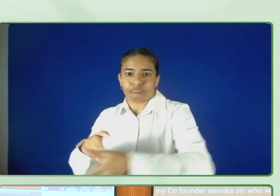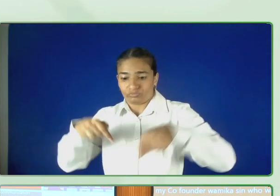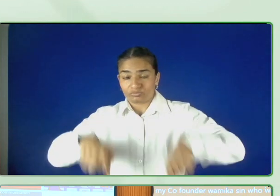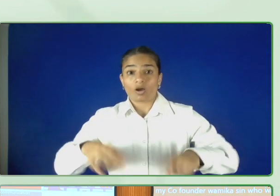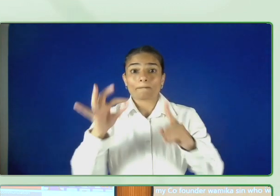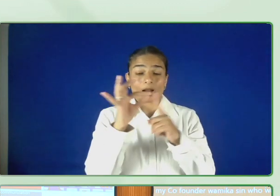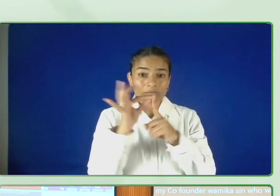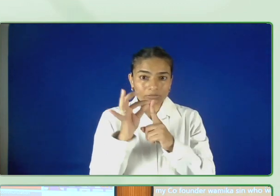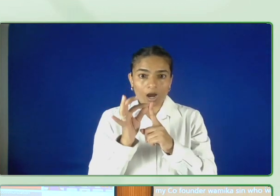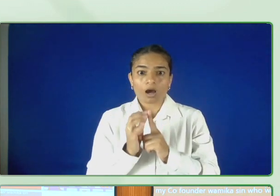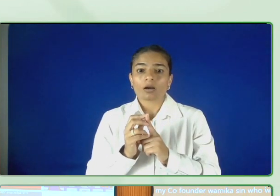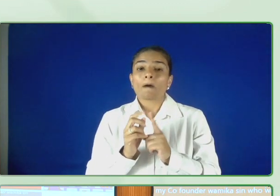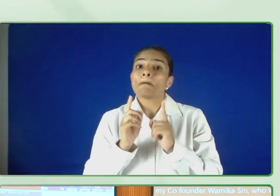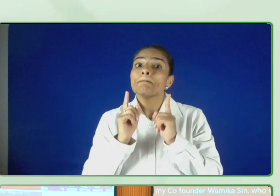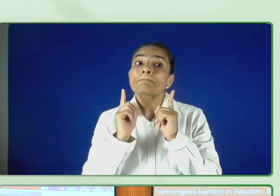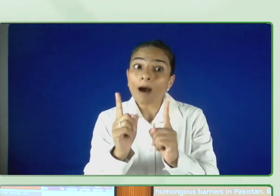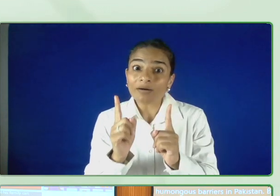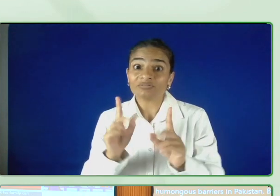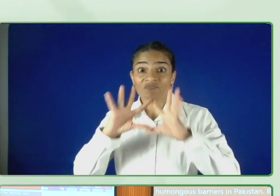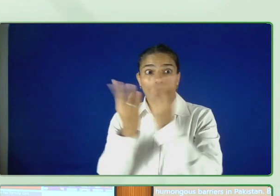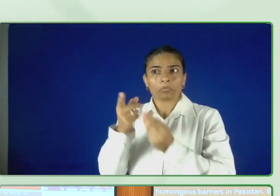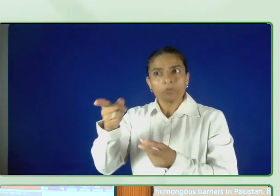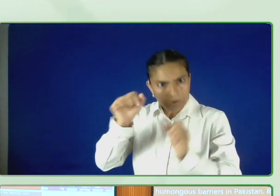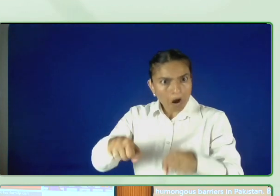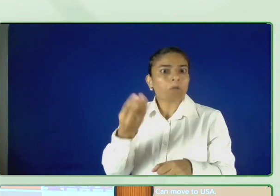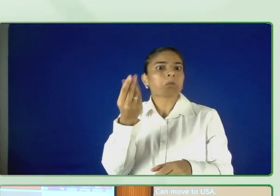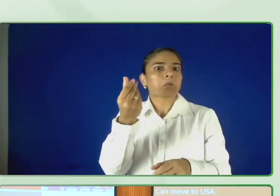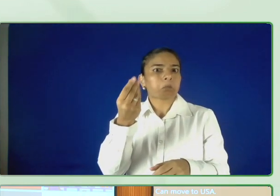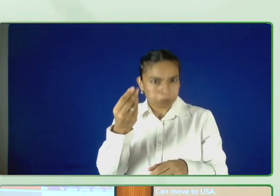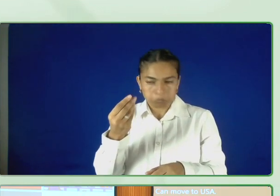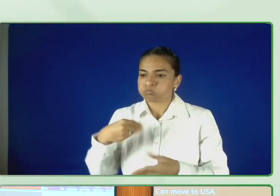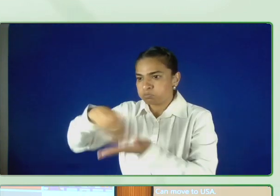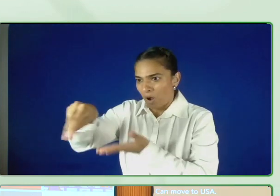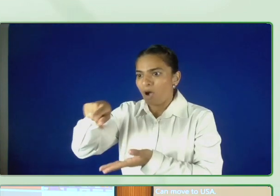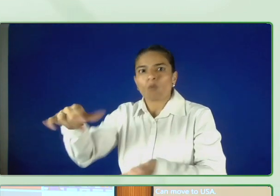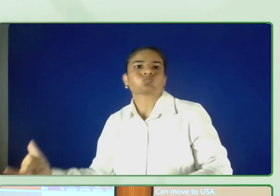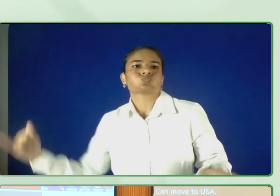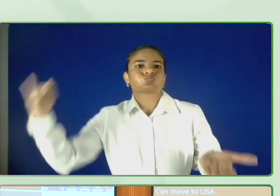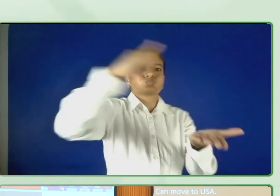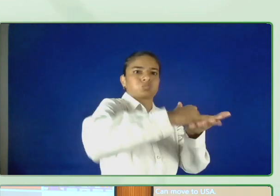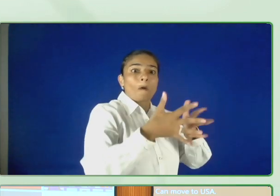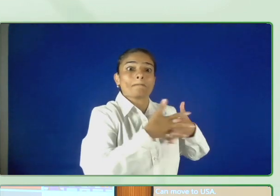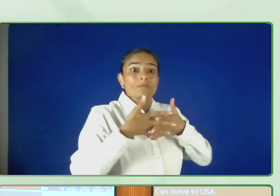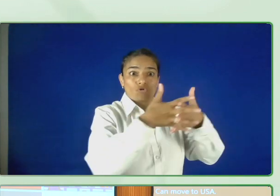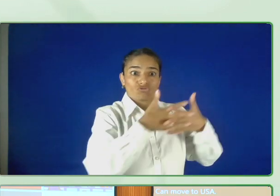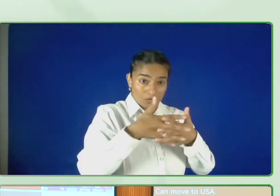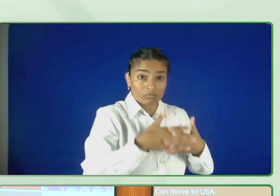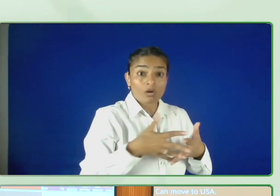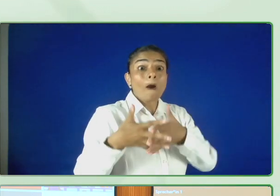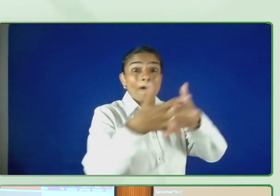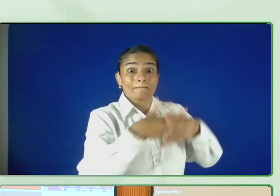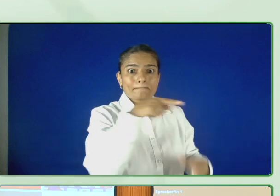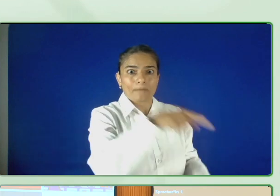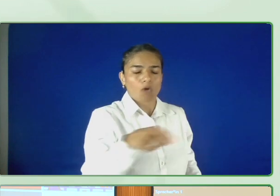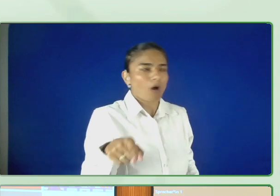family can afford, he can move to US, avail that facility, and he became the first software engineer in Pakistan who did